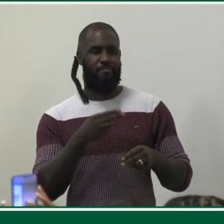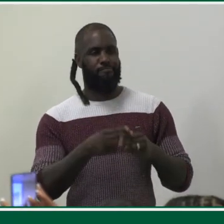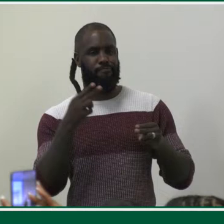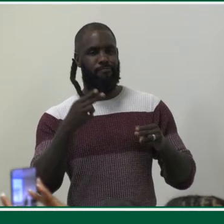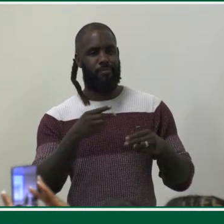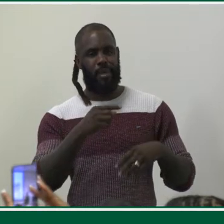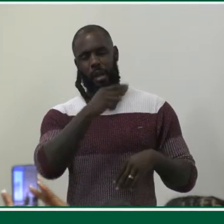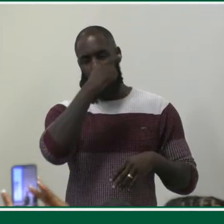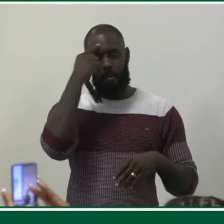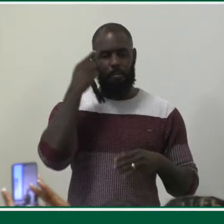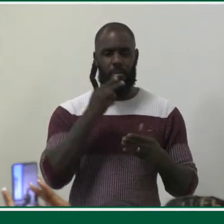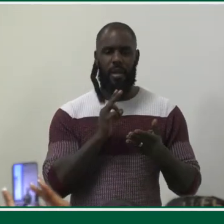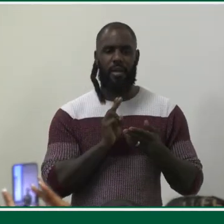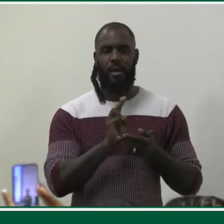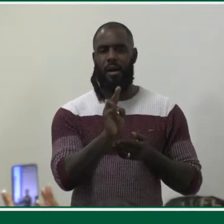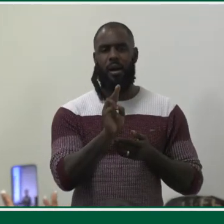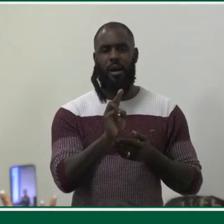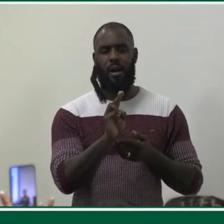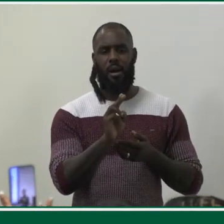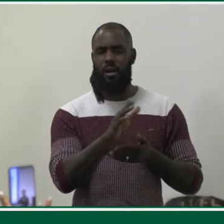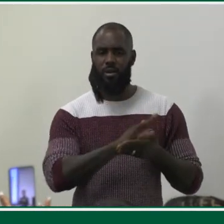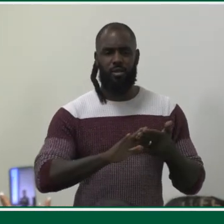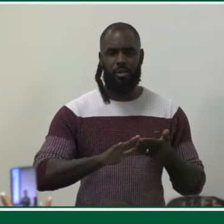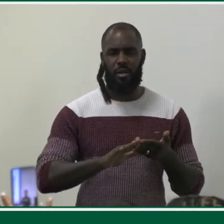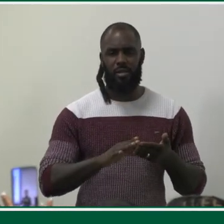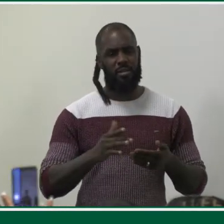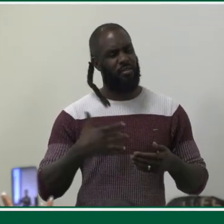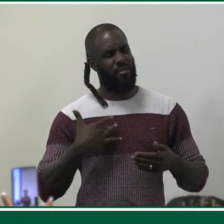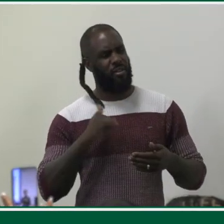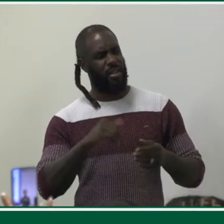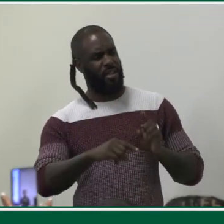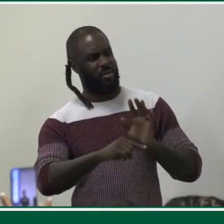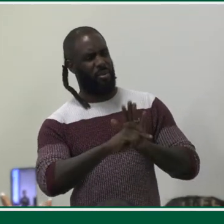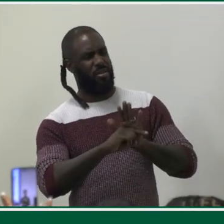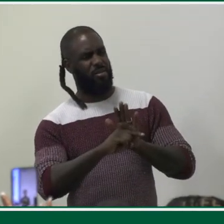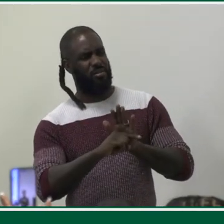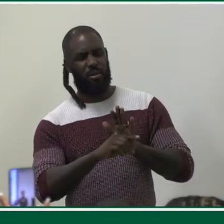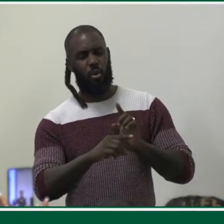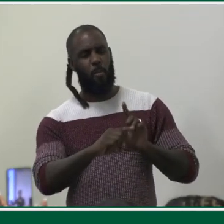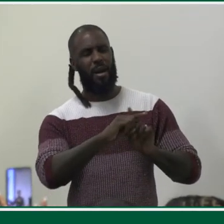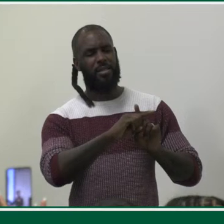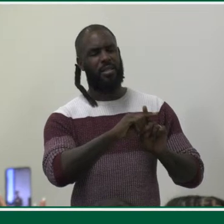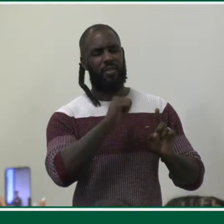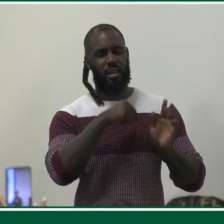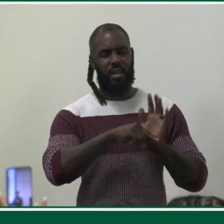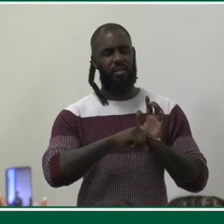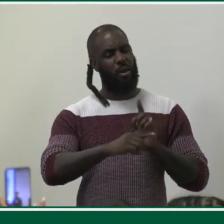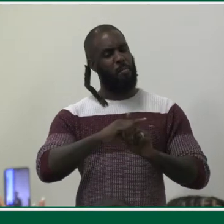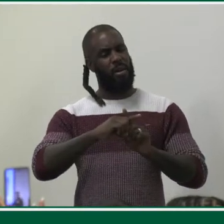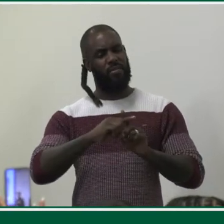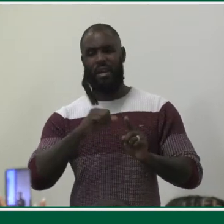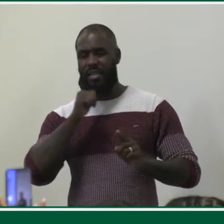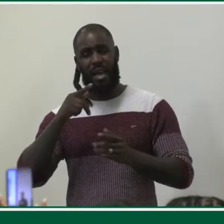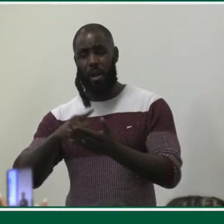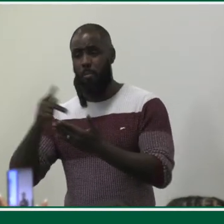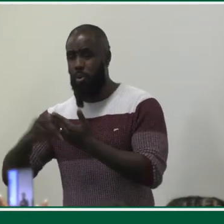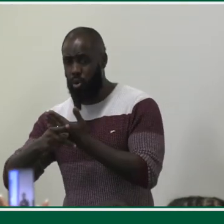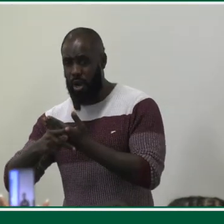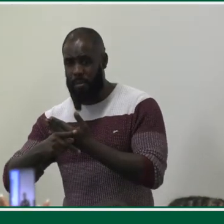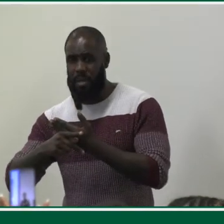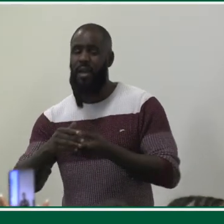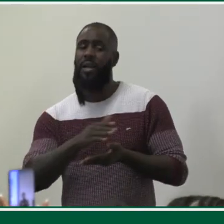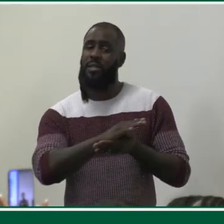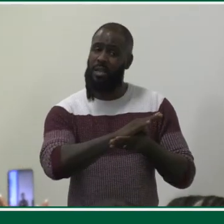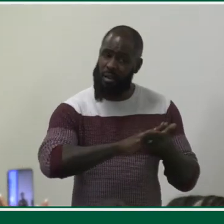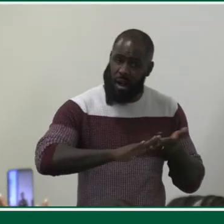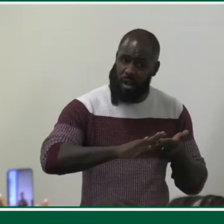that is going to give them some sort of advantage. In reality, that's not what we're doing here. This isn't a program, it's a college. And so